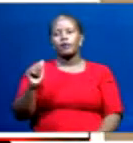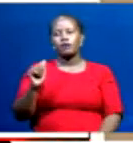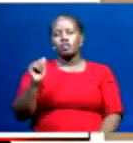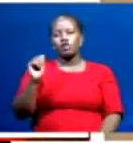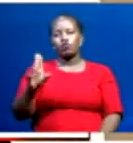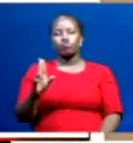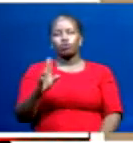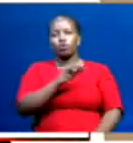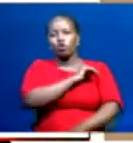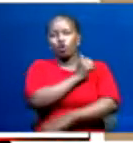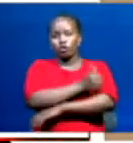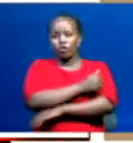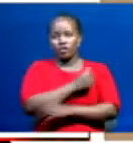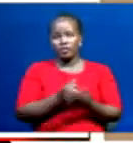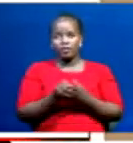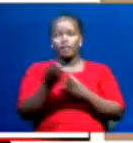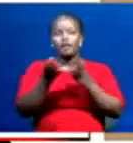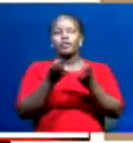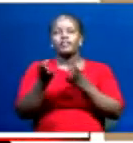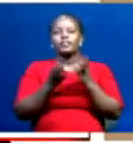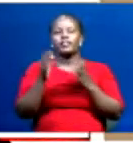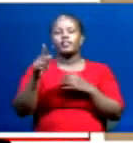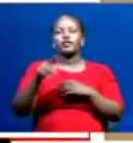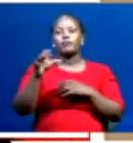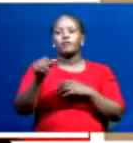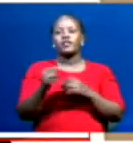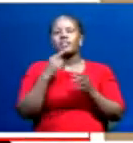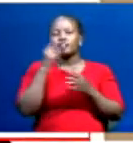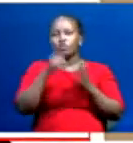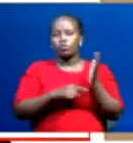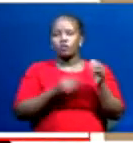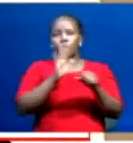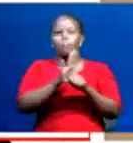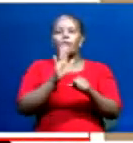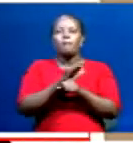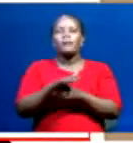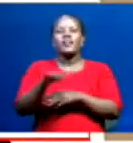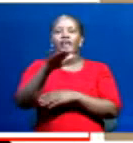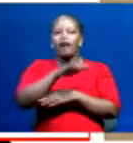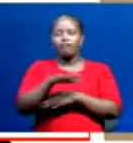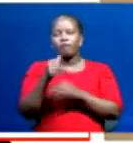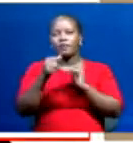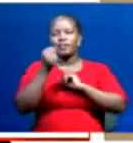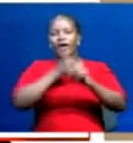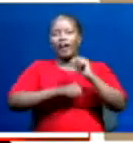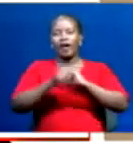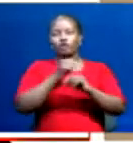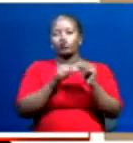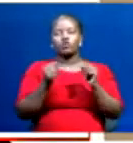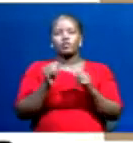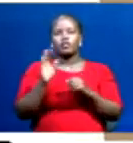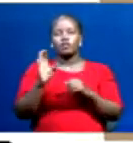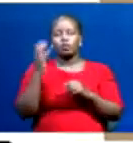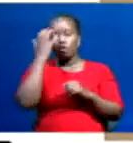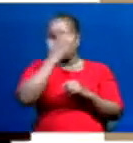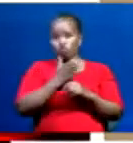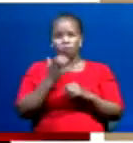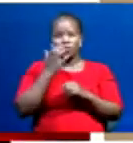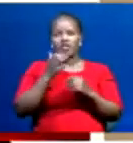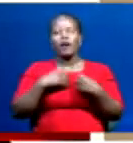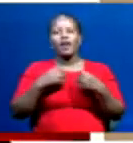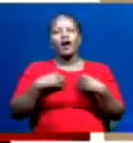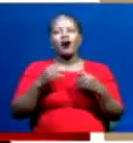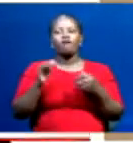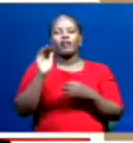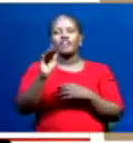Principal Secretary Alfred K’Ombudo says many environmentally conscious retail chains in Europe are nudging exporters to